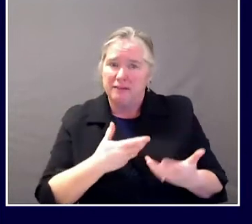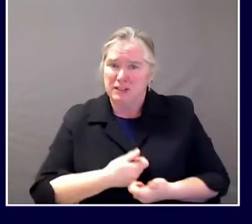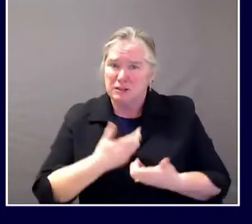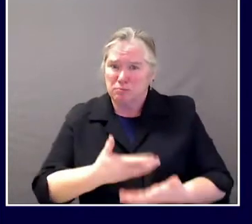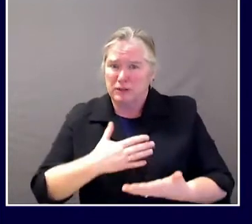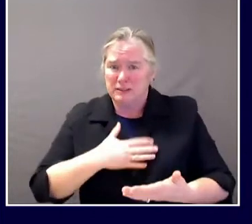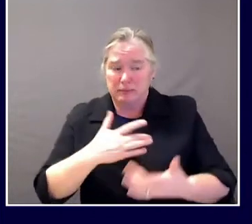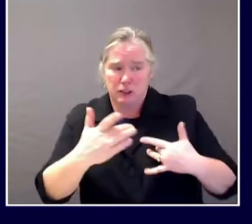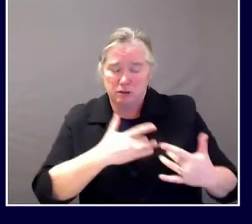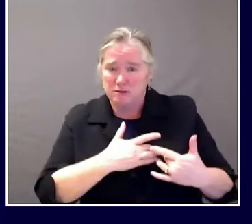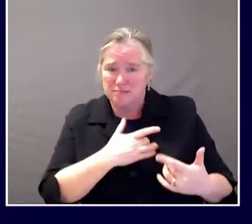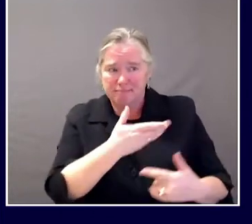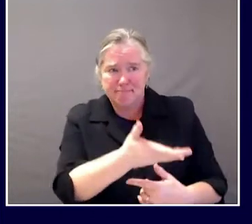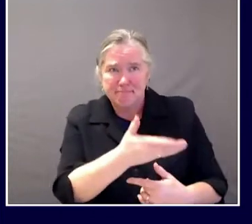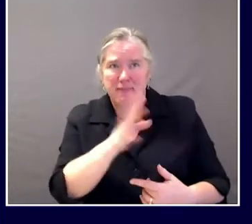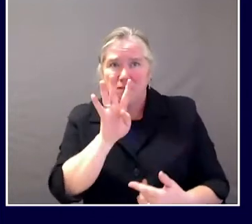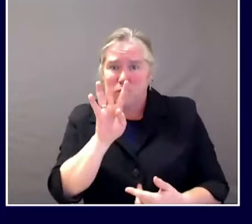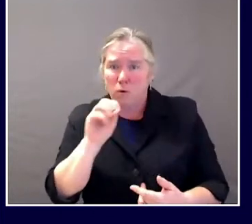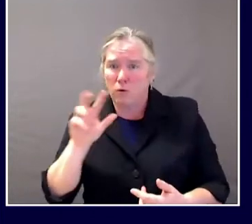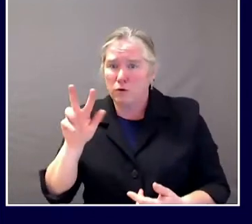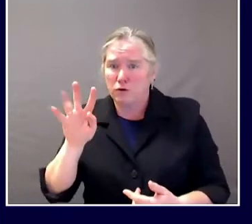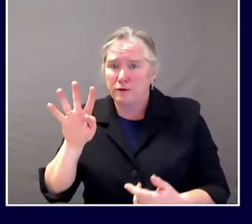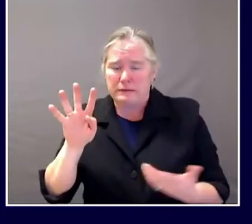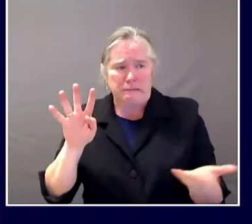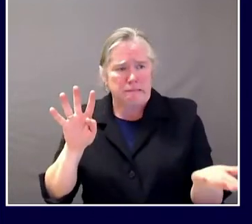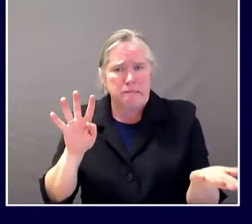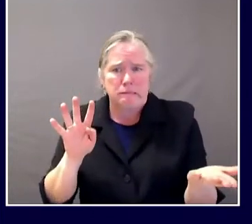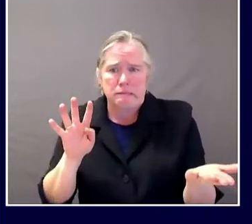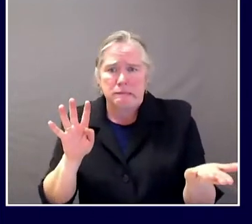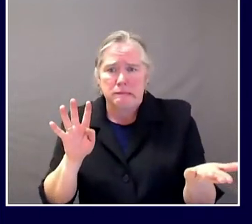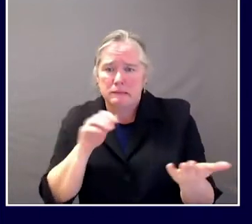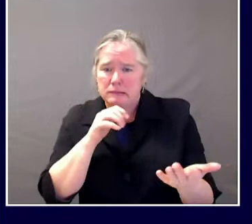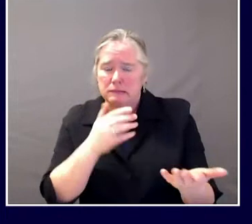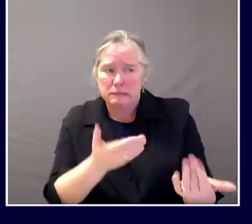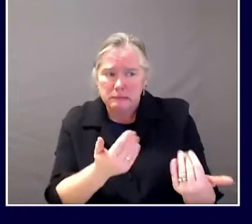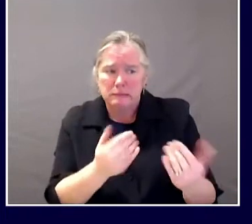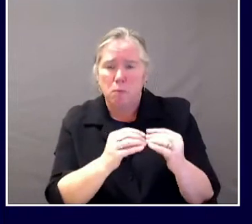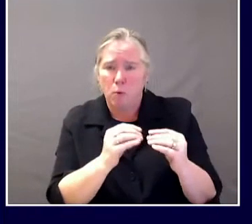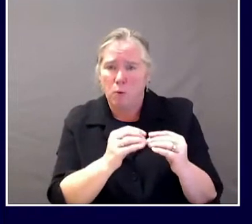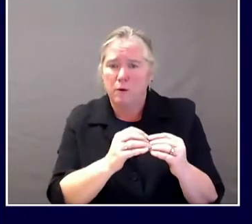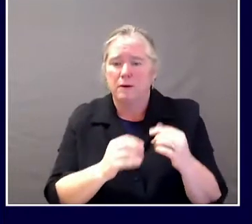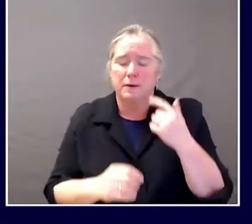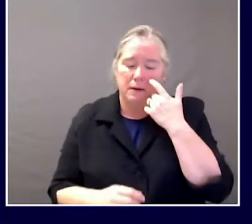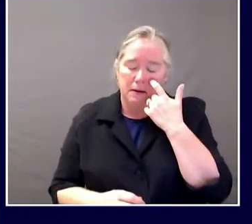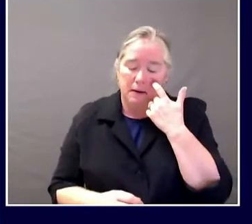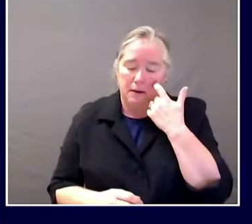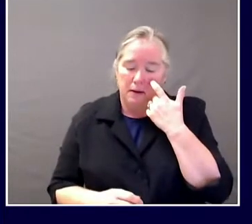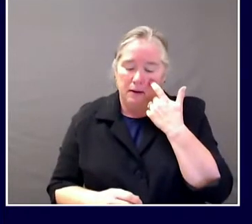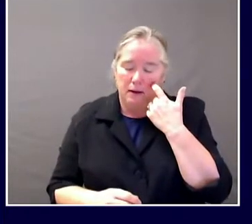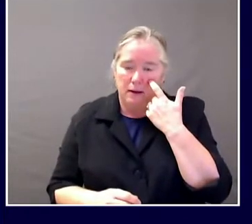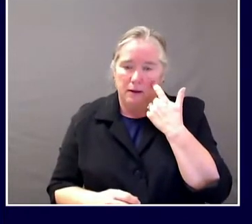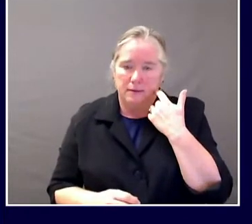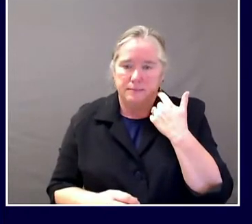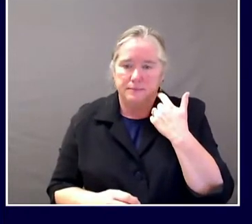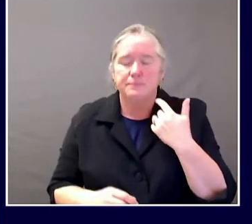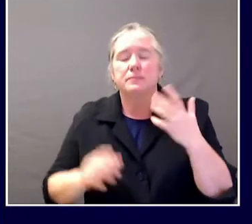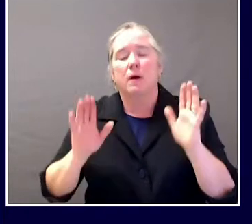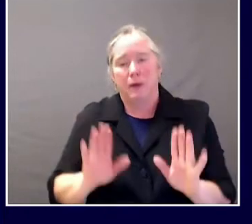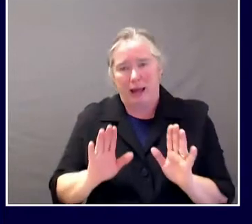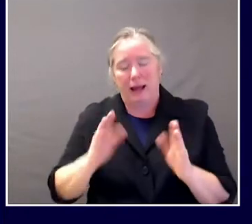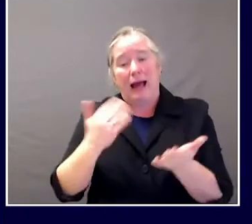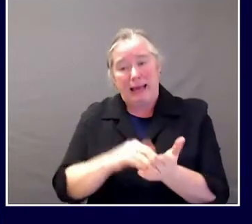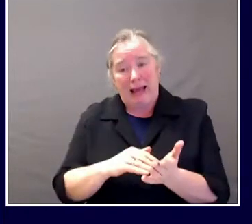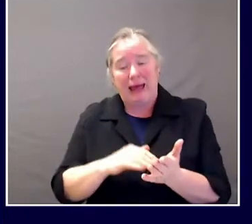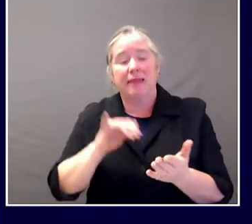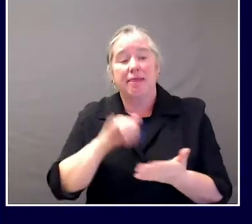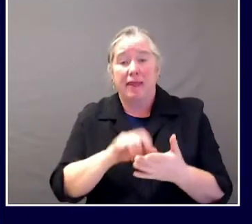were concerned that there may be vaccine that, again, that vaccine does not come into our possession. It is not